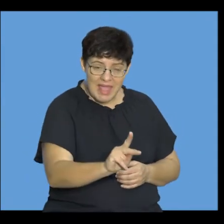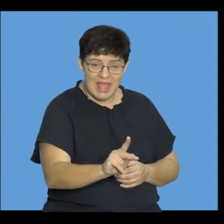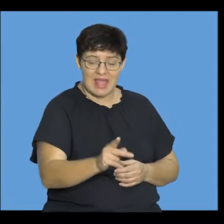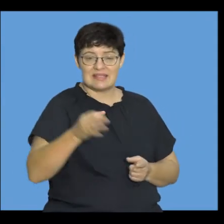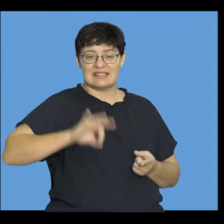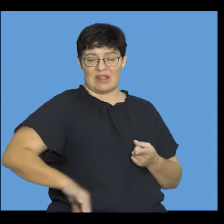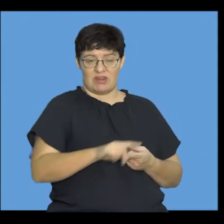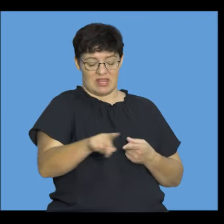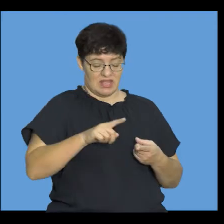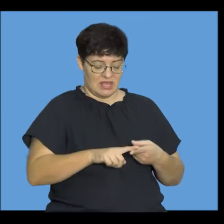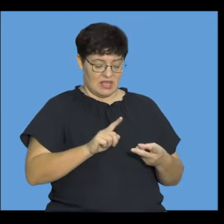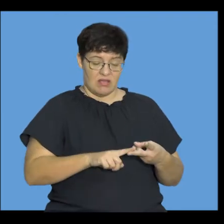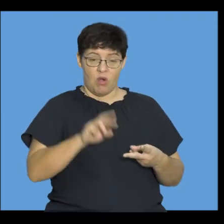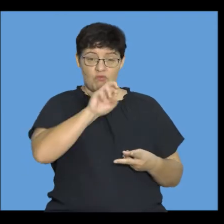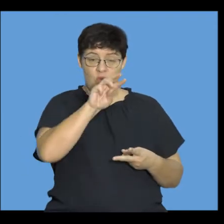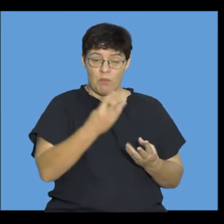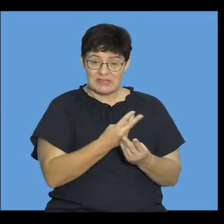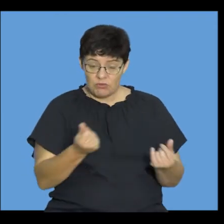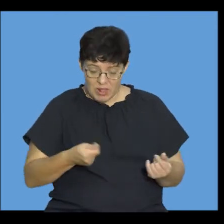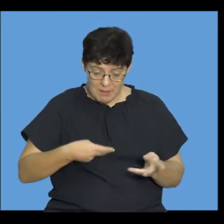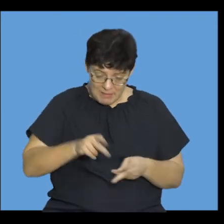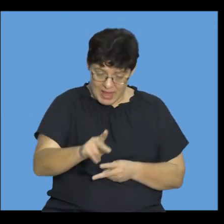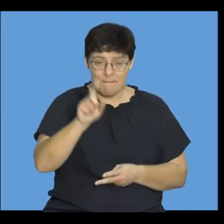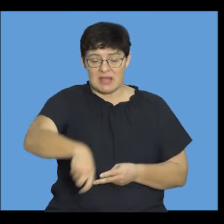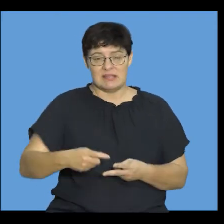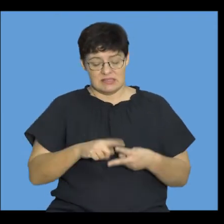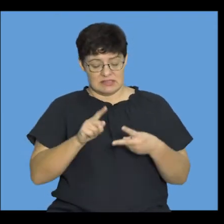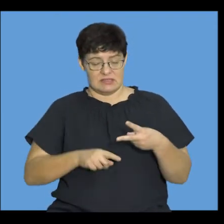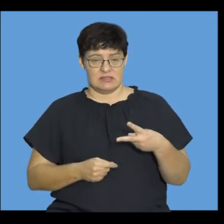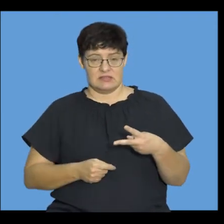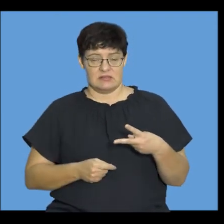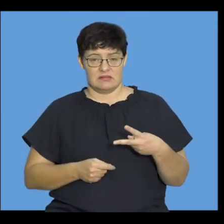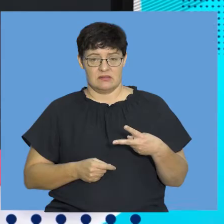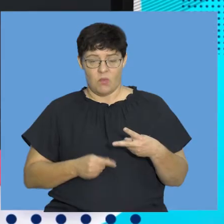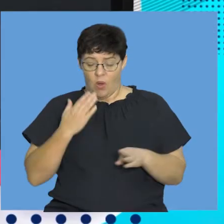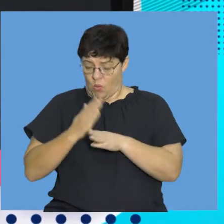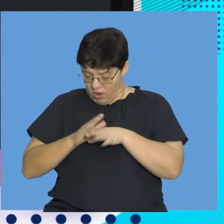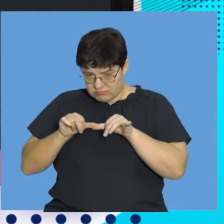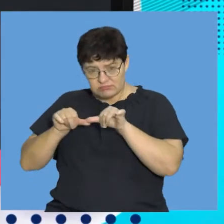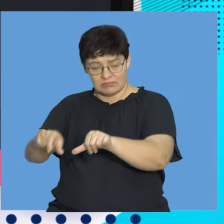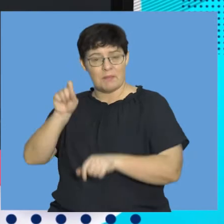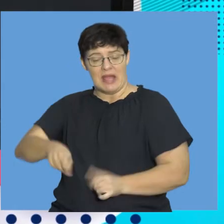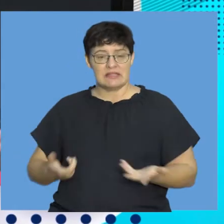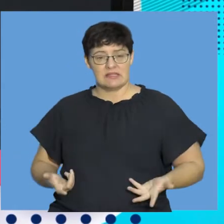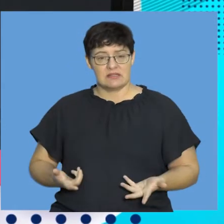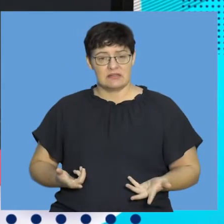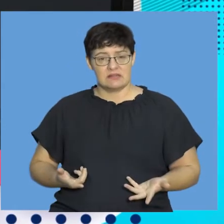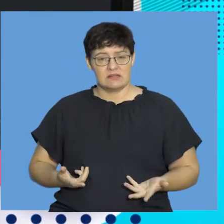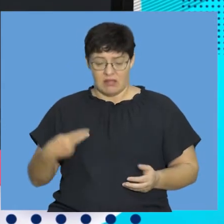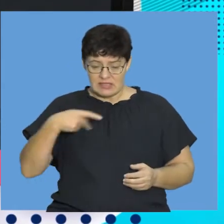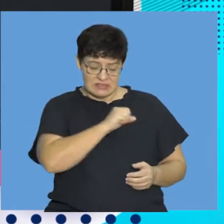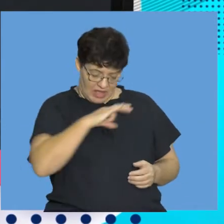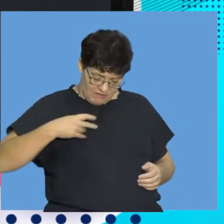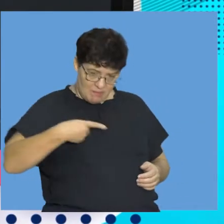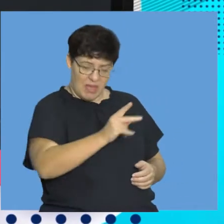She needs to pay wages and buy more material. Obviously, Operations have to carry